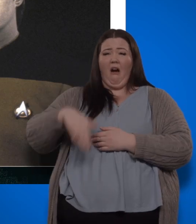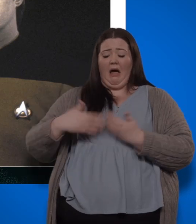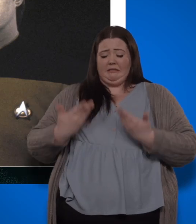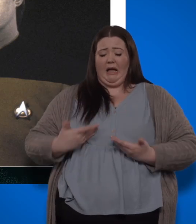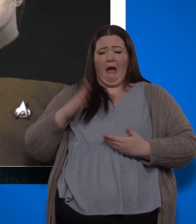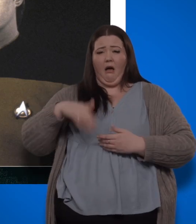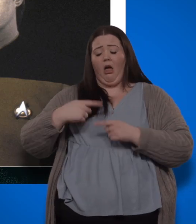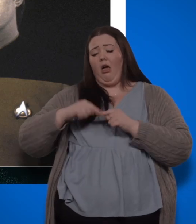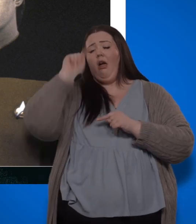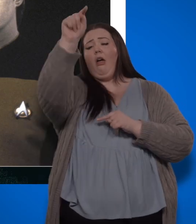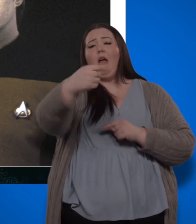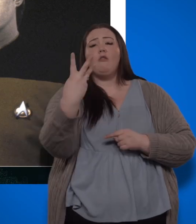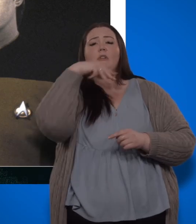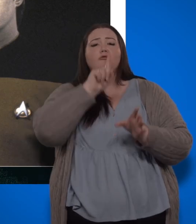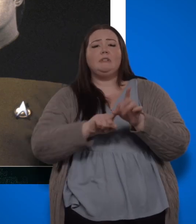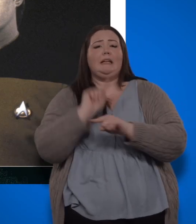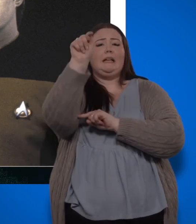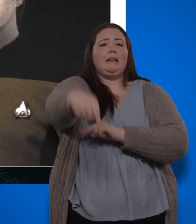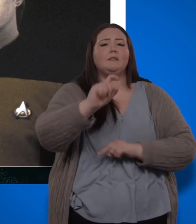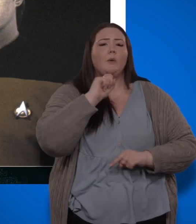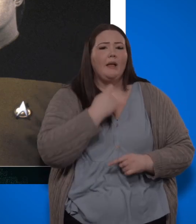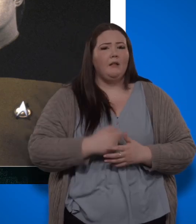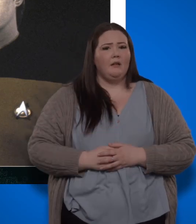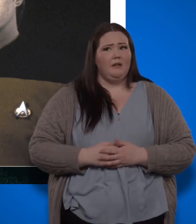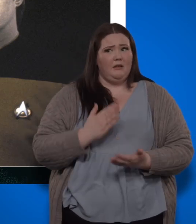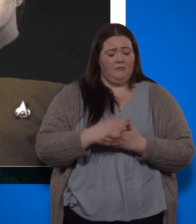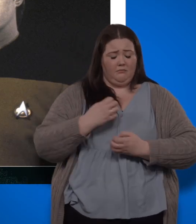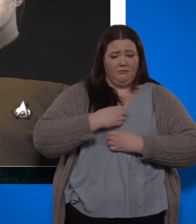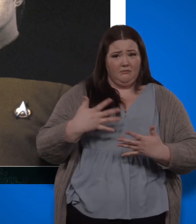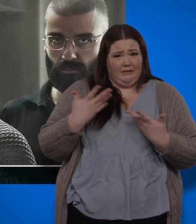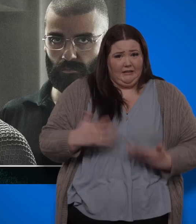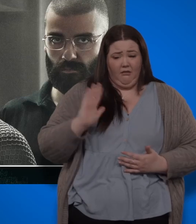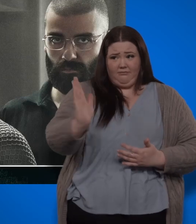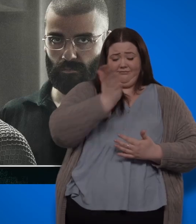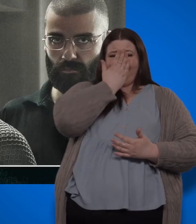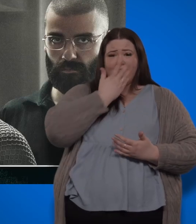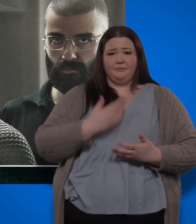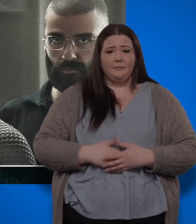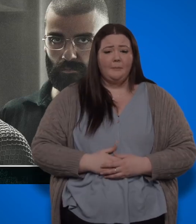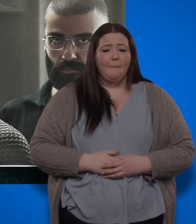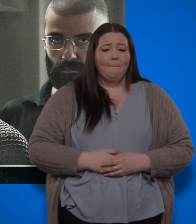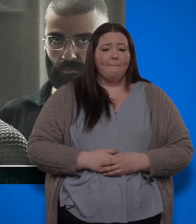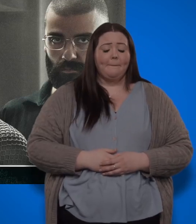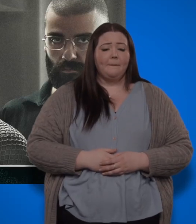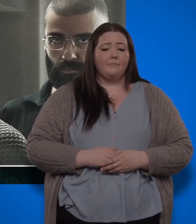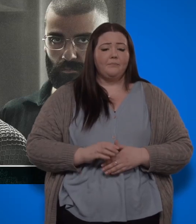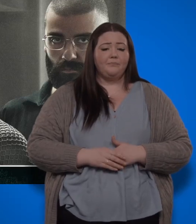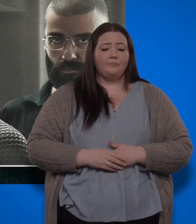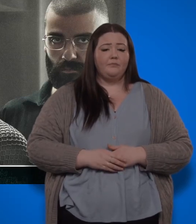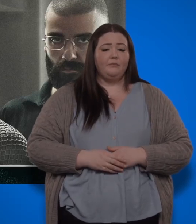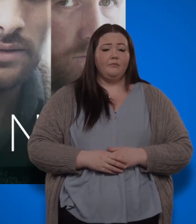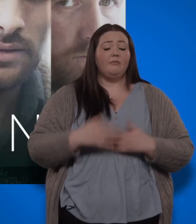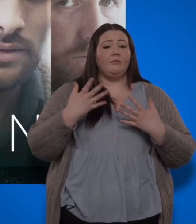another 300 years, whereas I think we're a whole lot closer than they might have thought. Ex Machina, a film